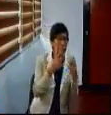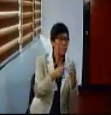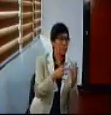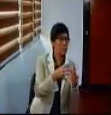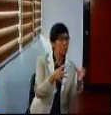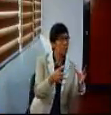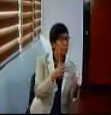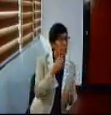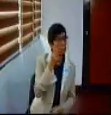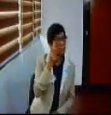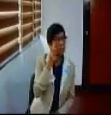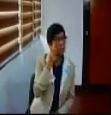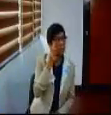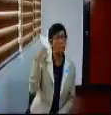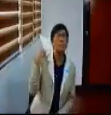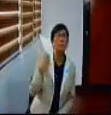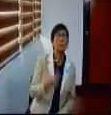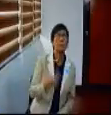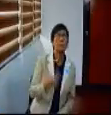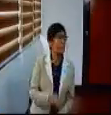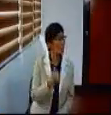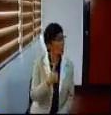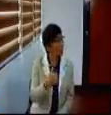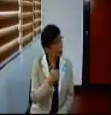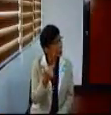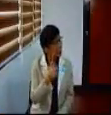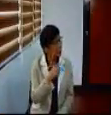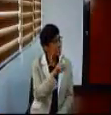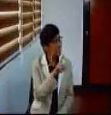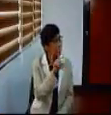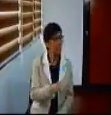Commissioner Pimentel will have questions.